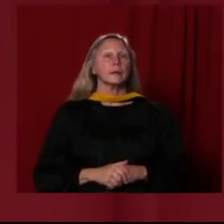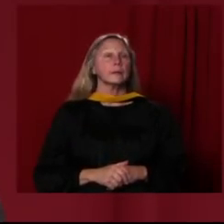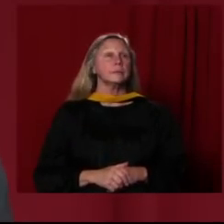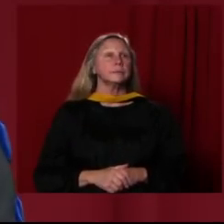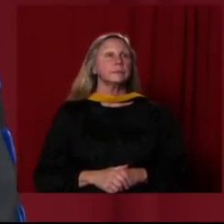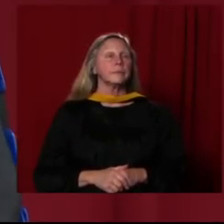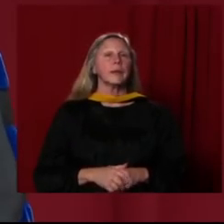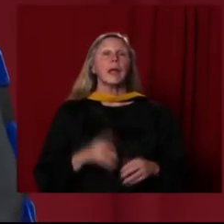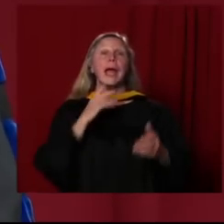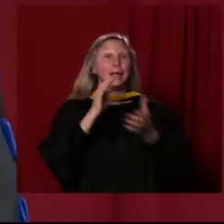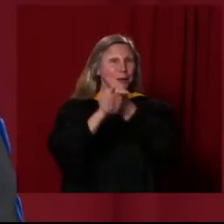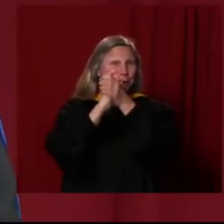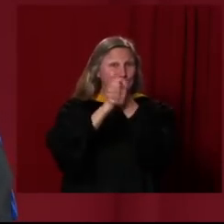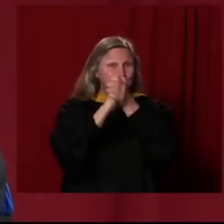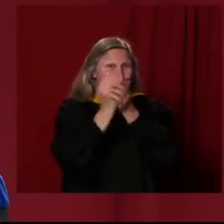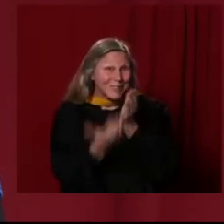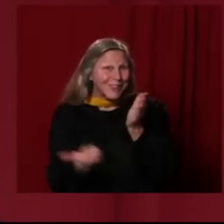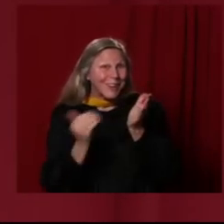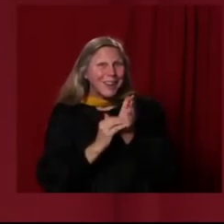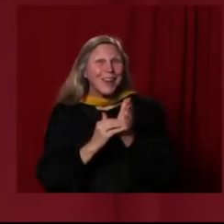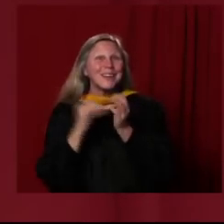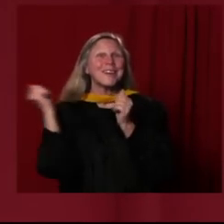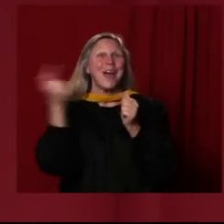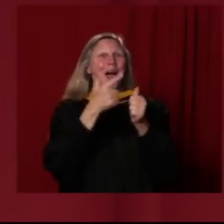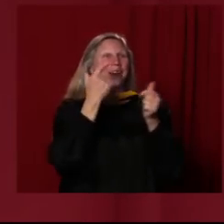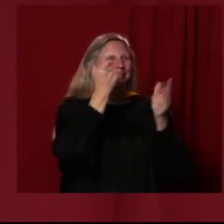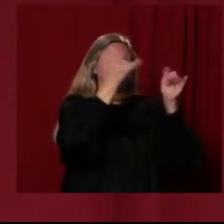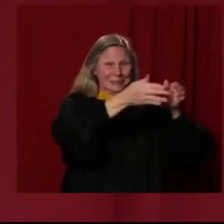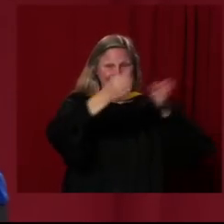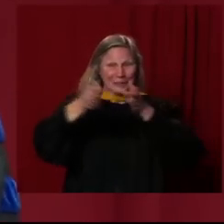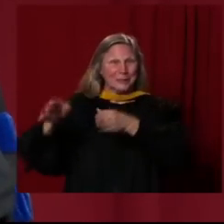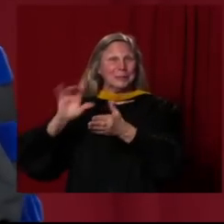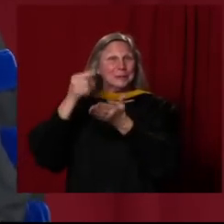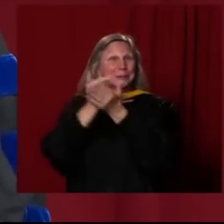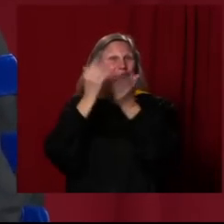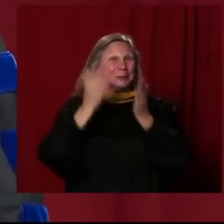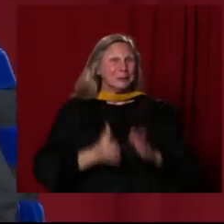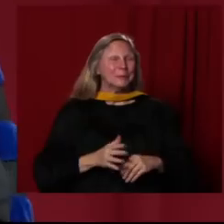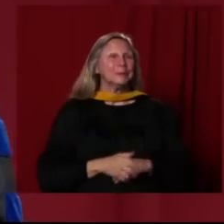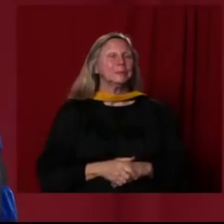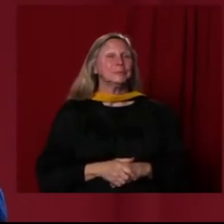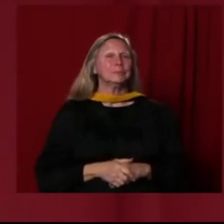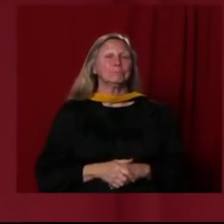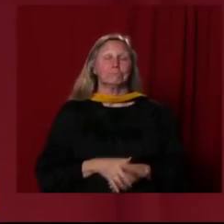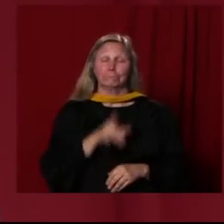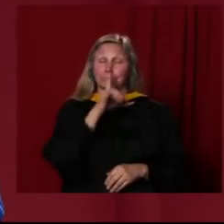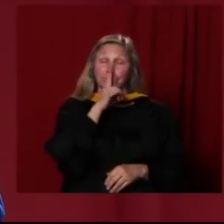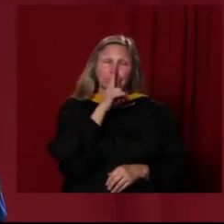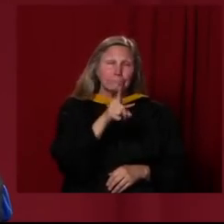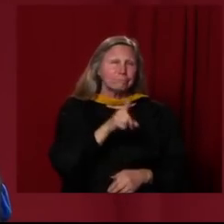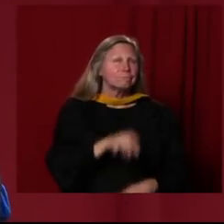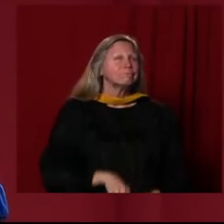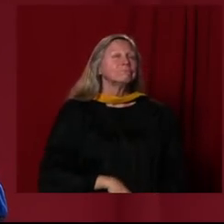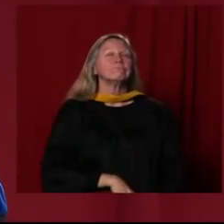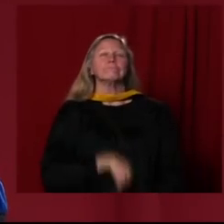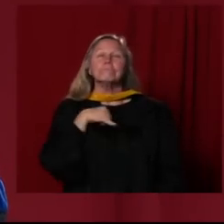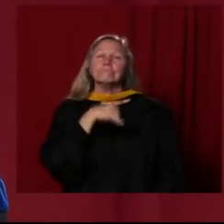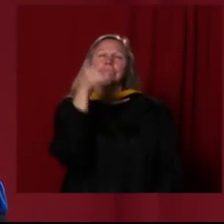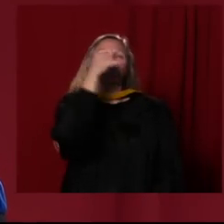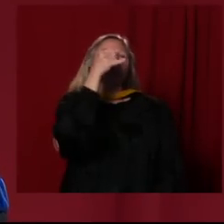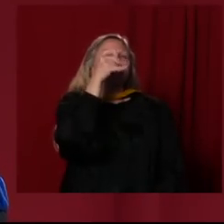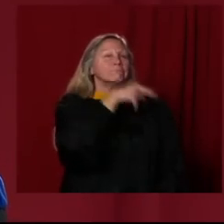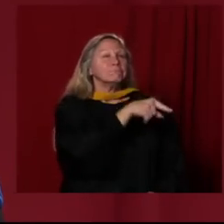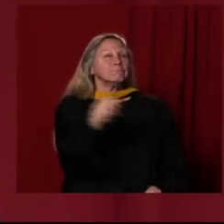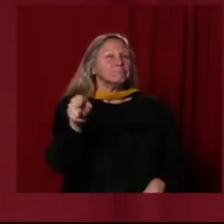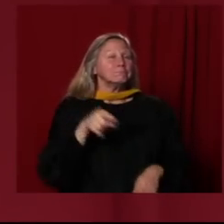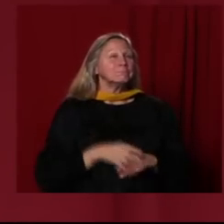Again, congratulations to each of our graduates. We are extremely proud of you.